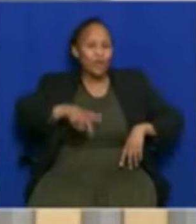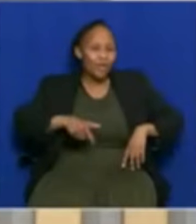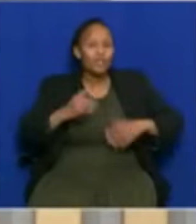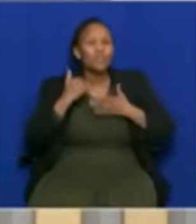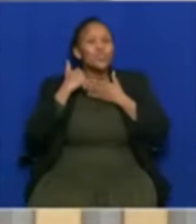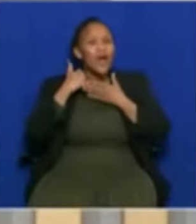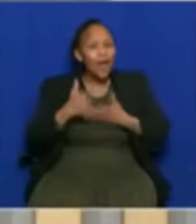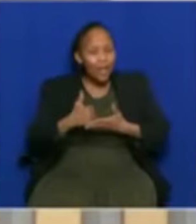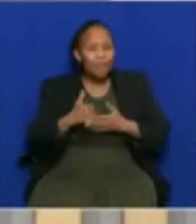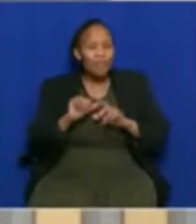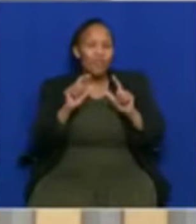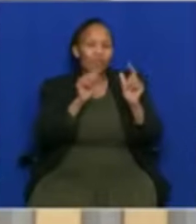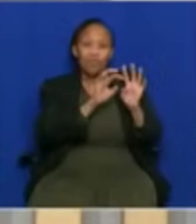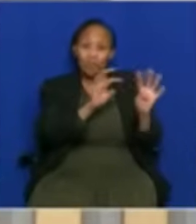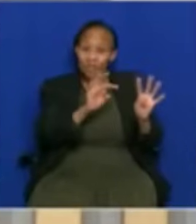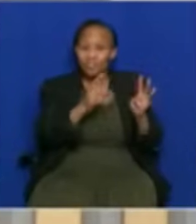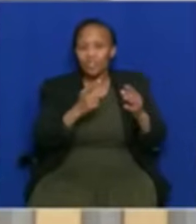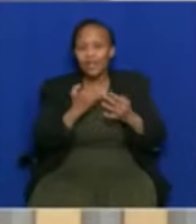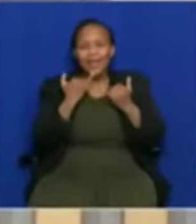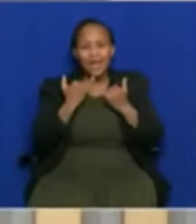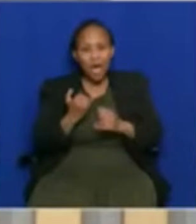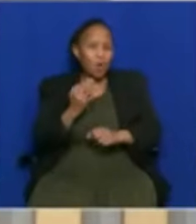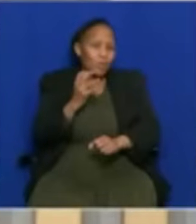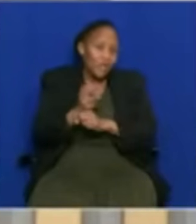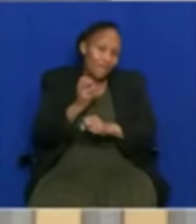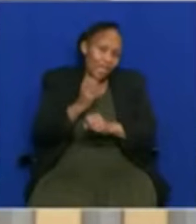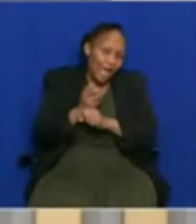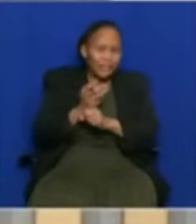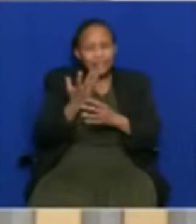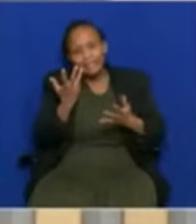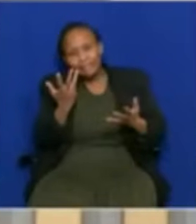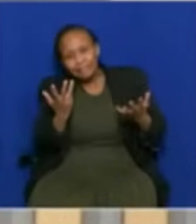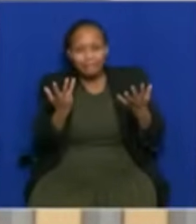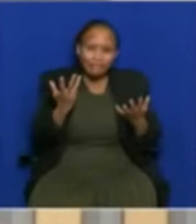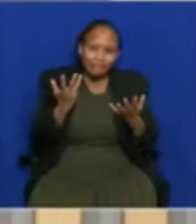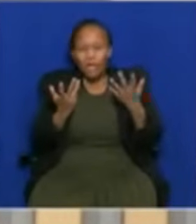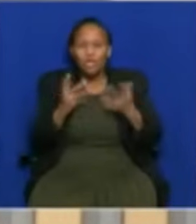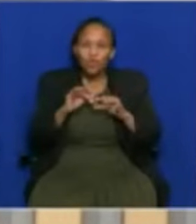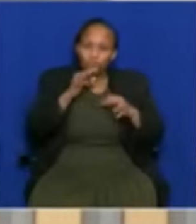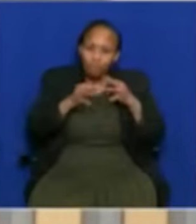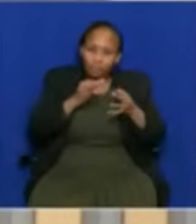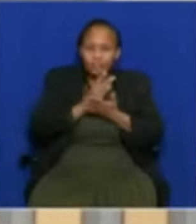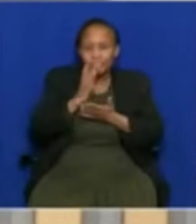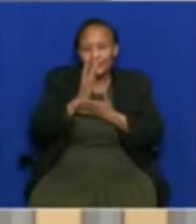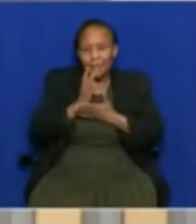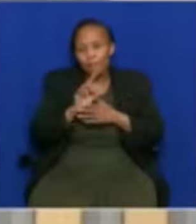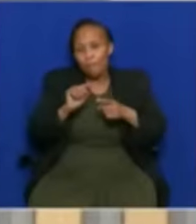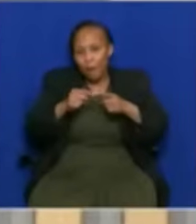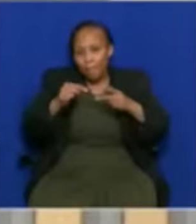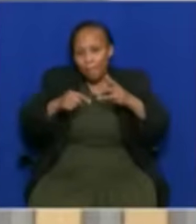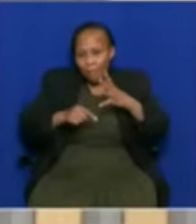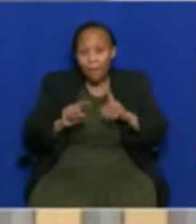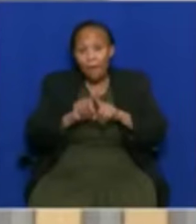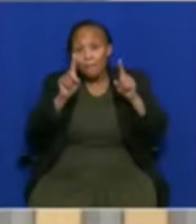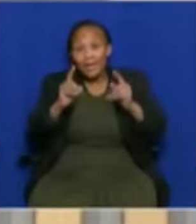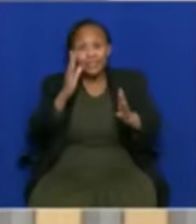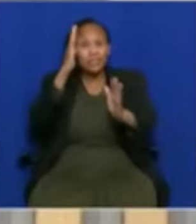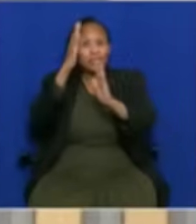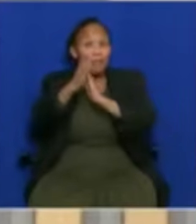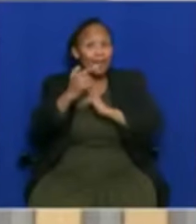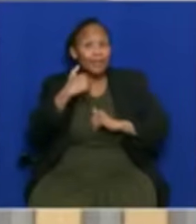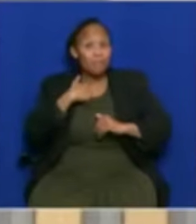There may be difficulty in explaining some of the stuff that is here, but it is not done deliberately. It is not done to deceive